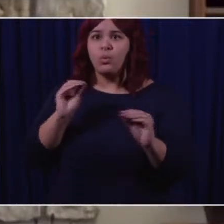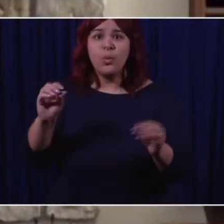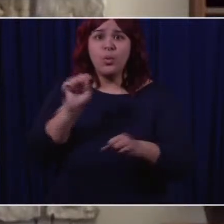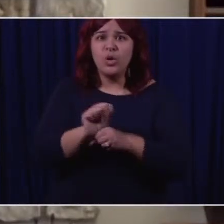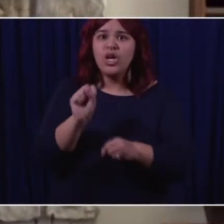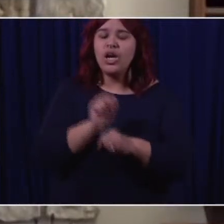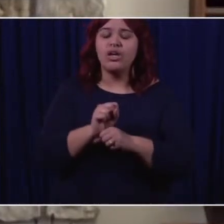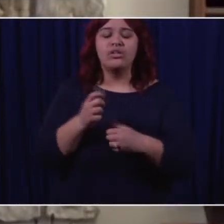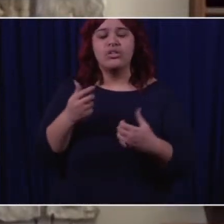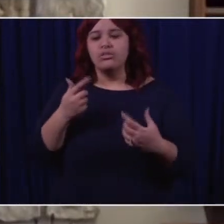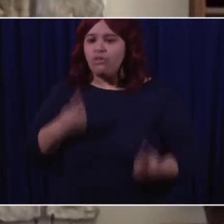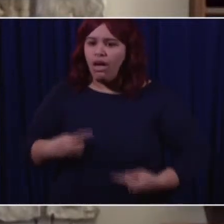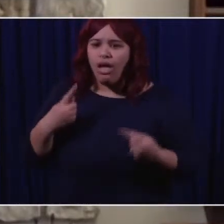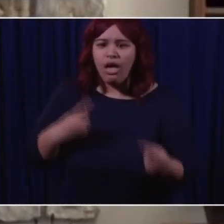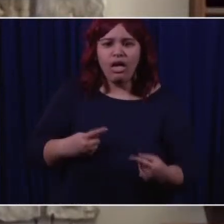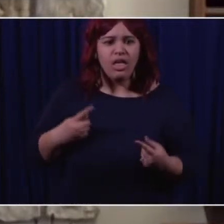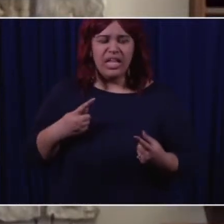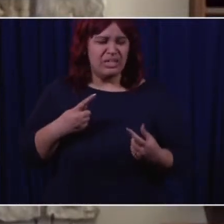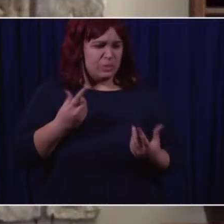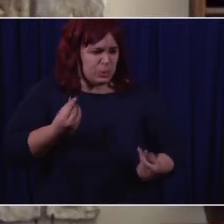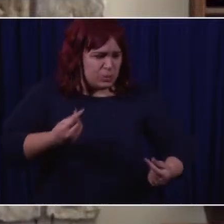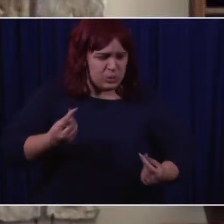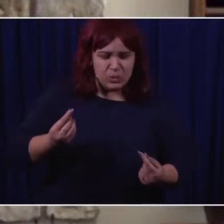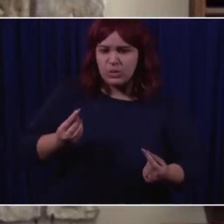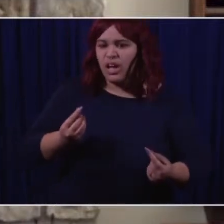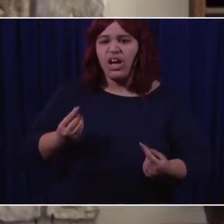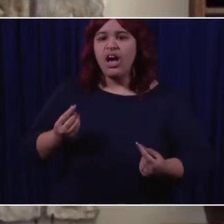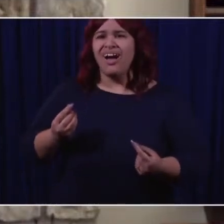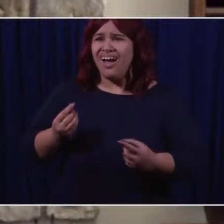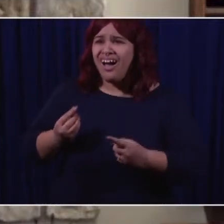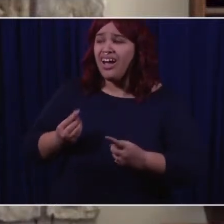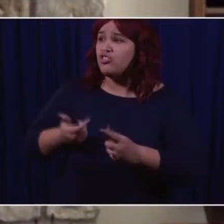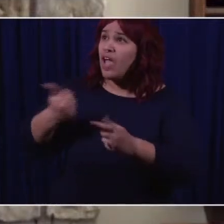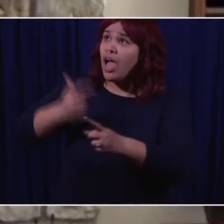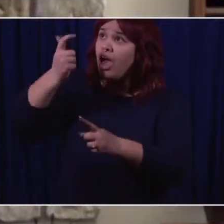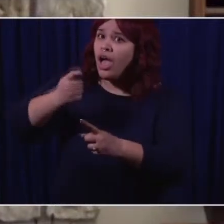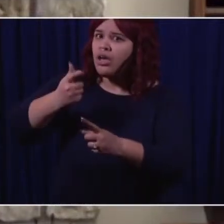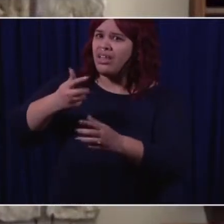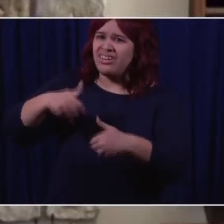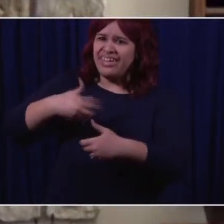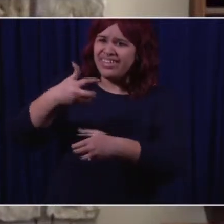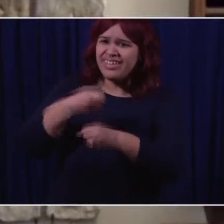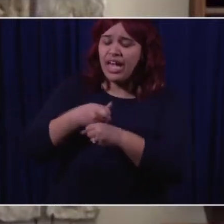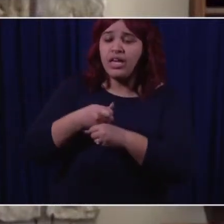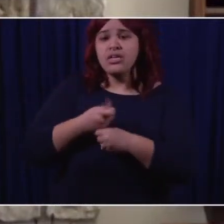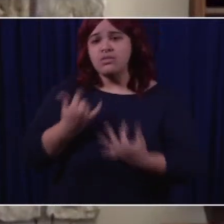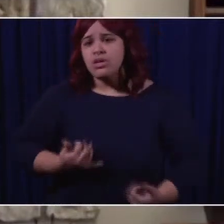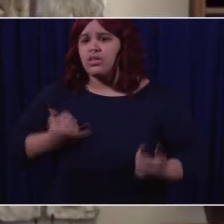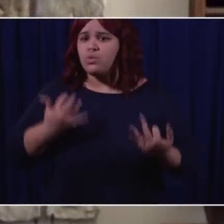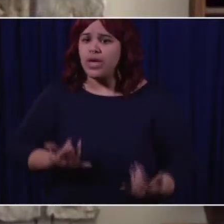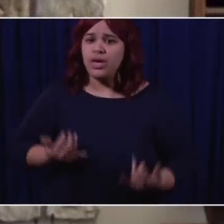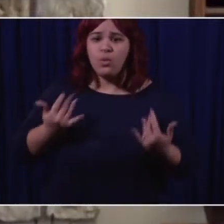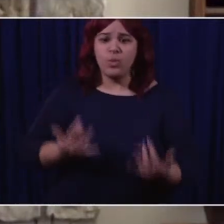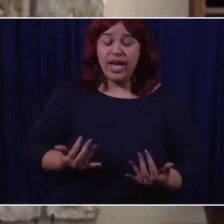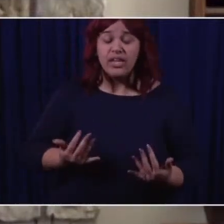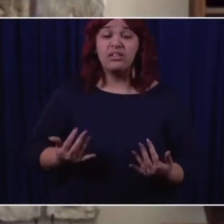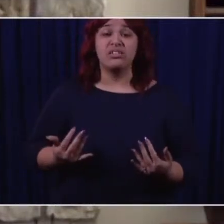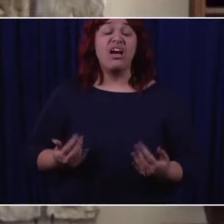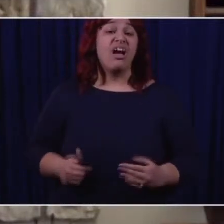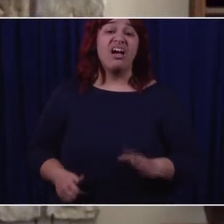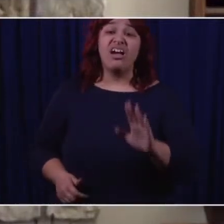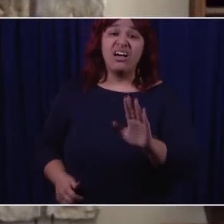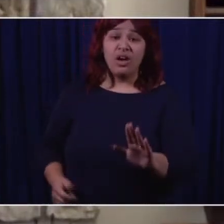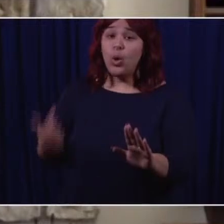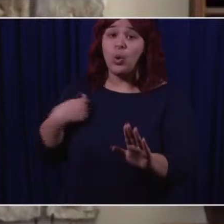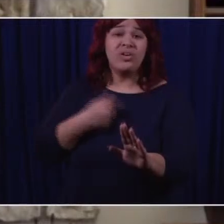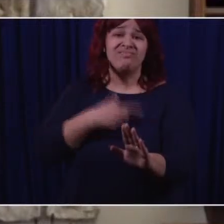have patience, that you're working through it, you're investigating, you're doing all these things, but some people are just losing hope. What do you say? What